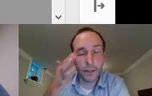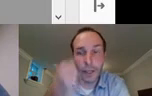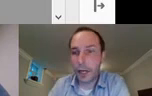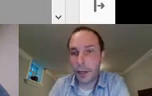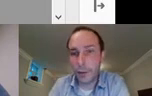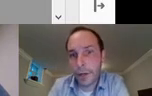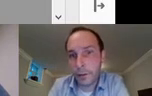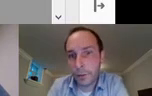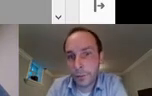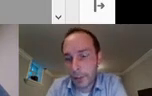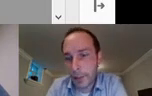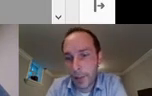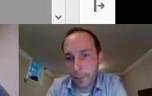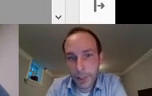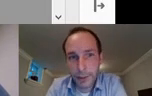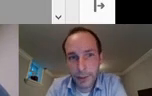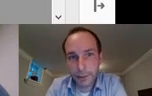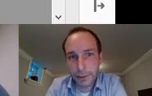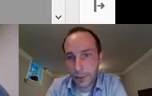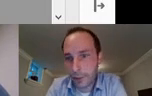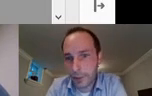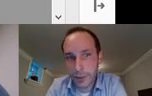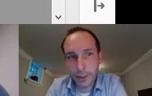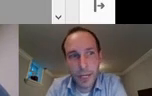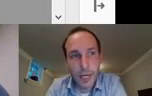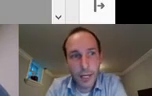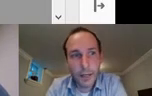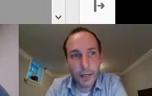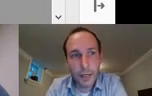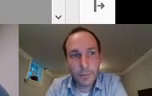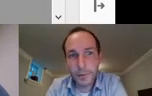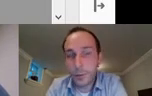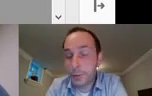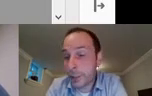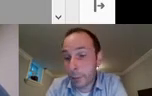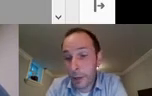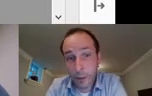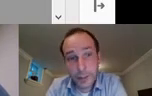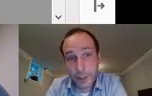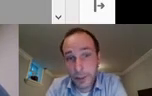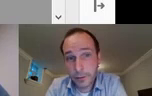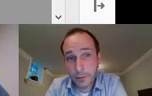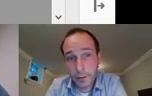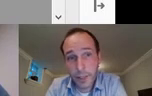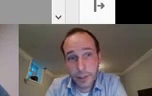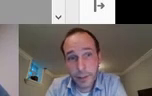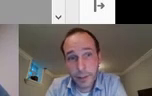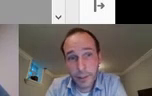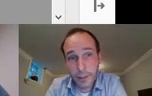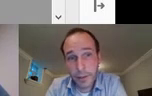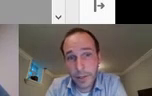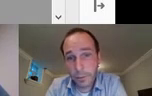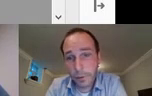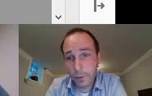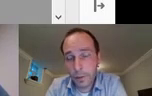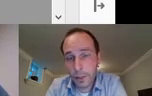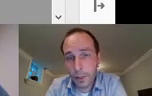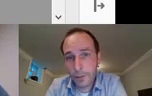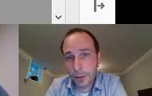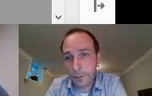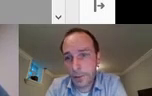having another round of applications later this year. Using a prioritization criteria